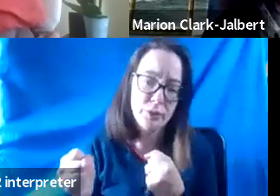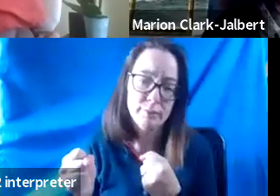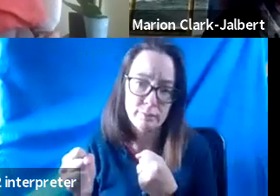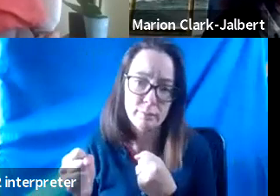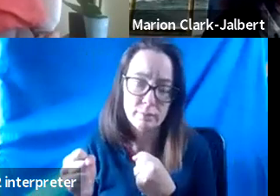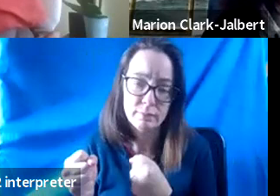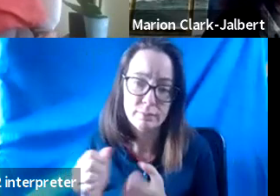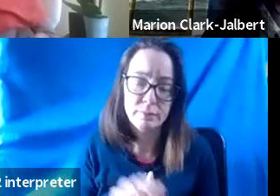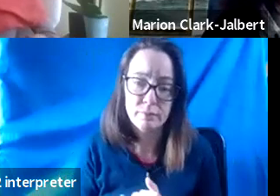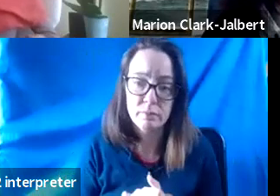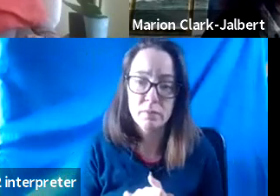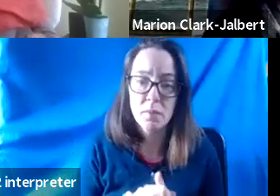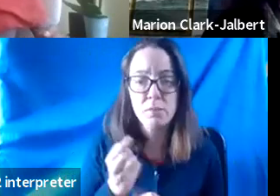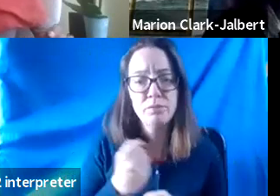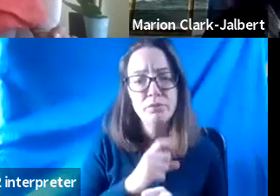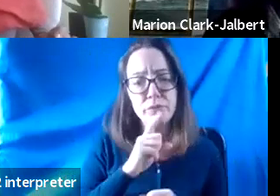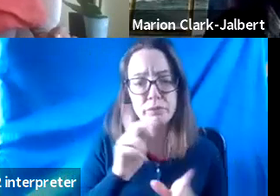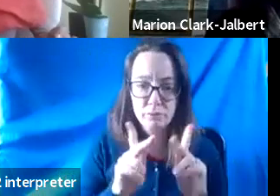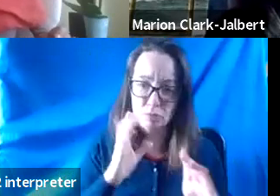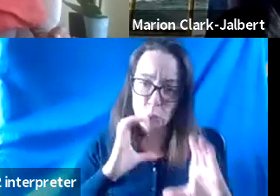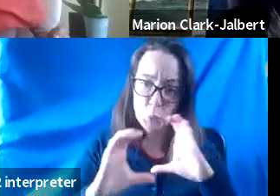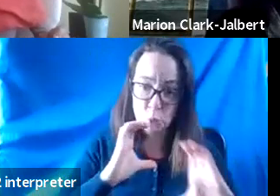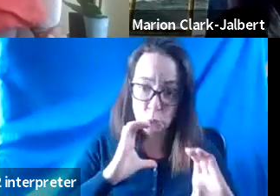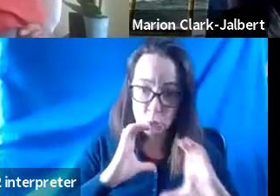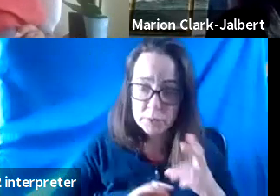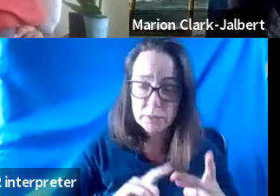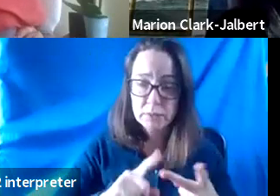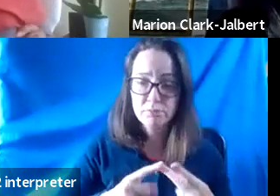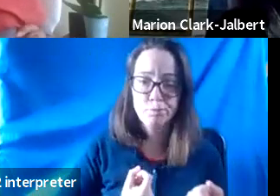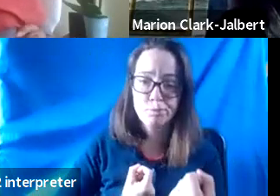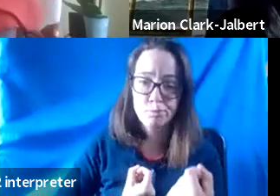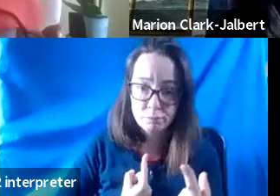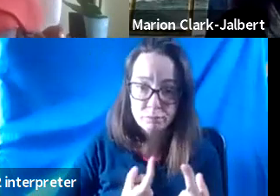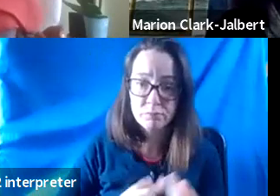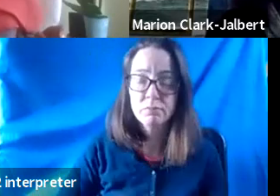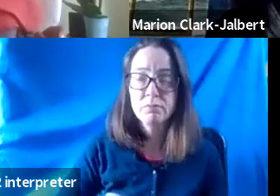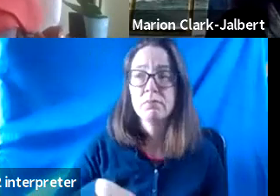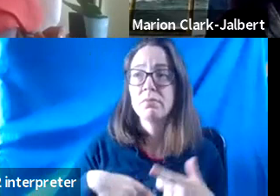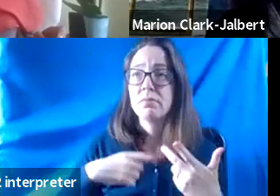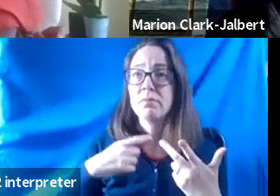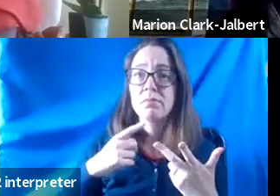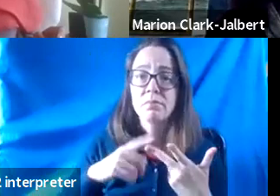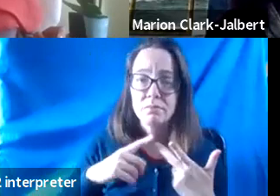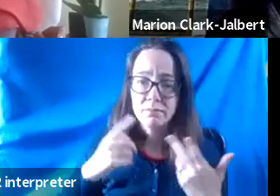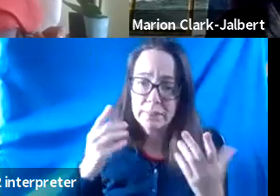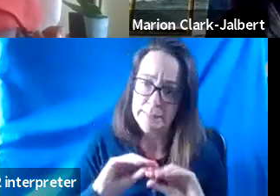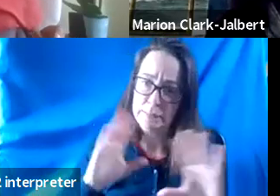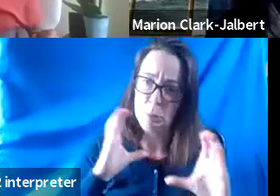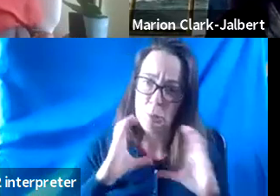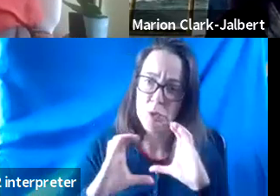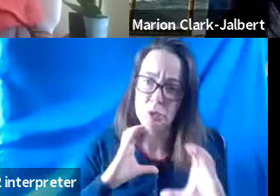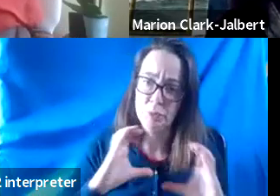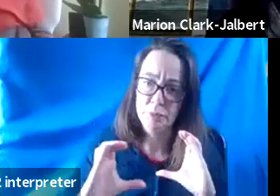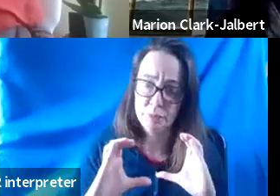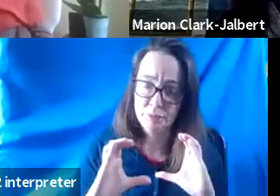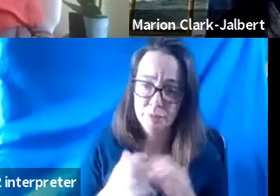communicate, to be open-minded, to be more empathetic. And so sometimes you're going to say, okay, we're starting off examining, but now I'm going to do a